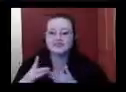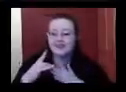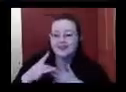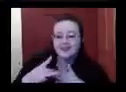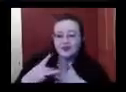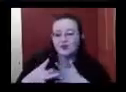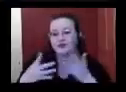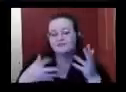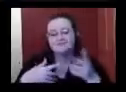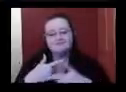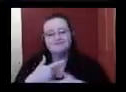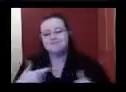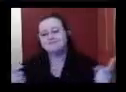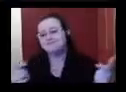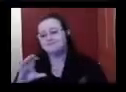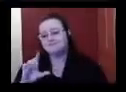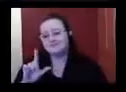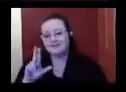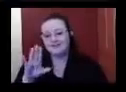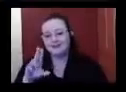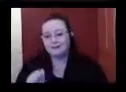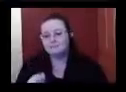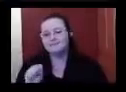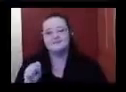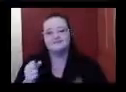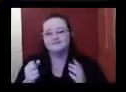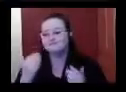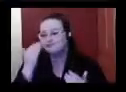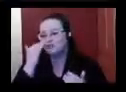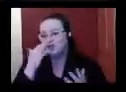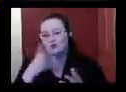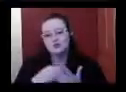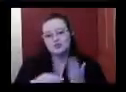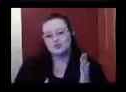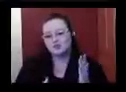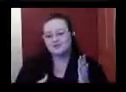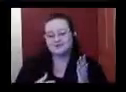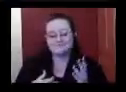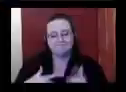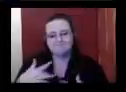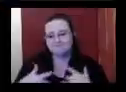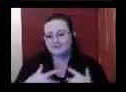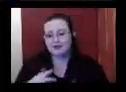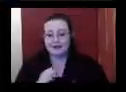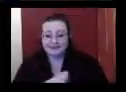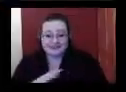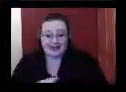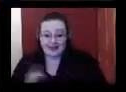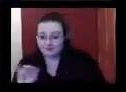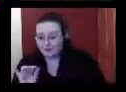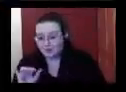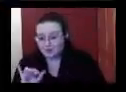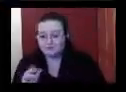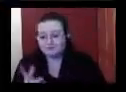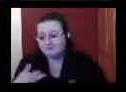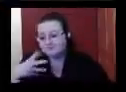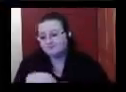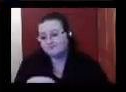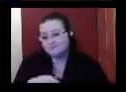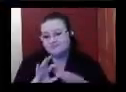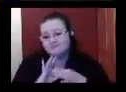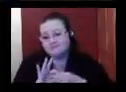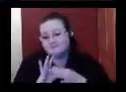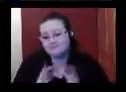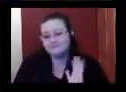leadership, all of those things that we're hoping we can re-engage our students and our staff back into the life of the school beyond the